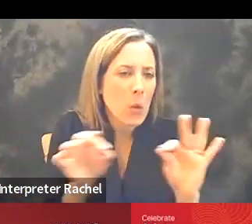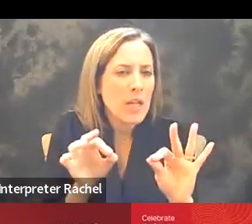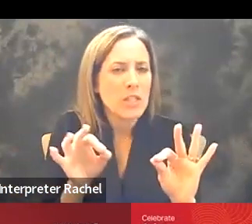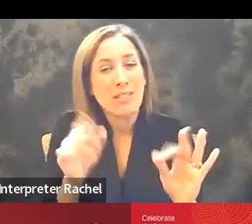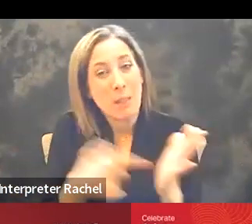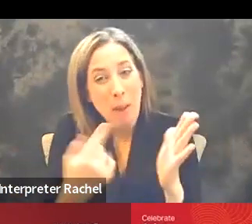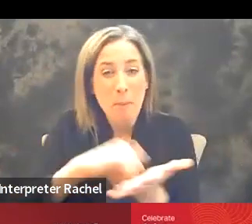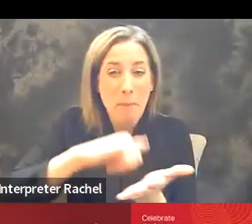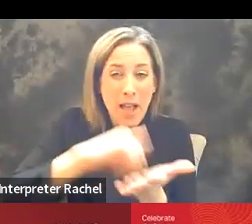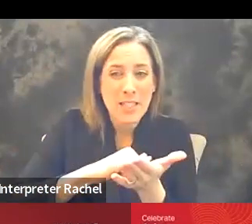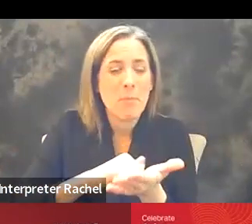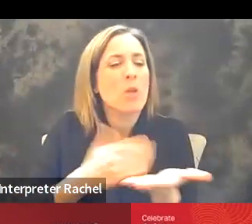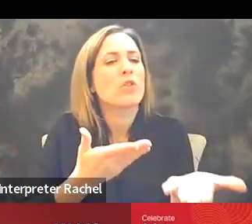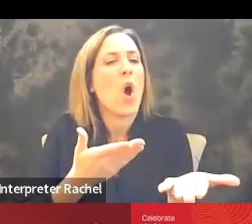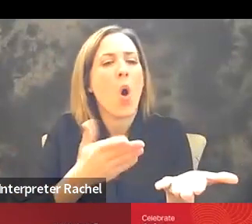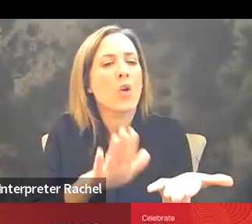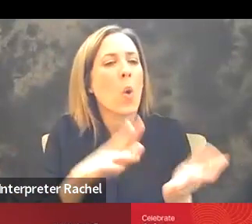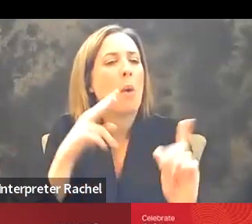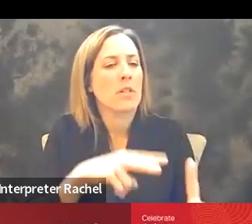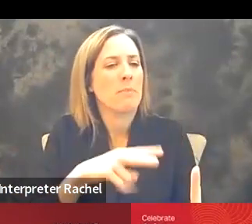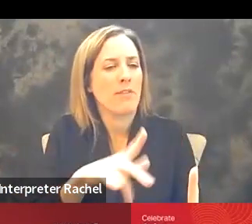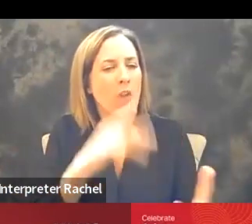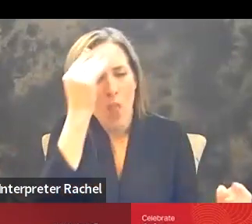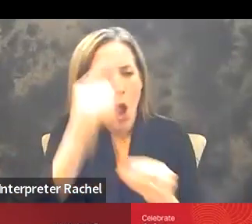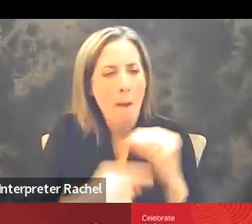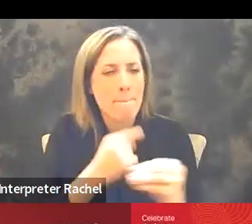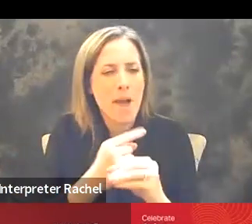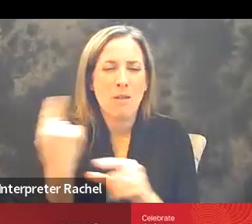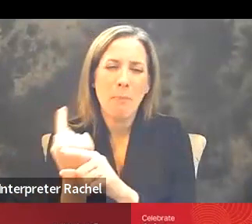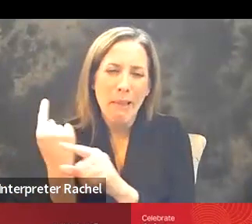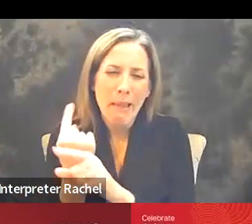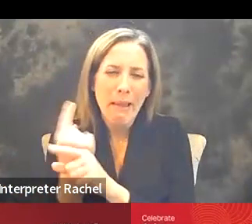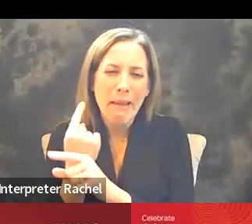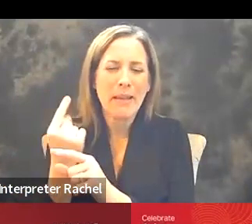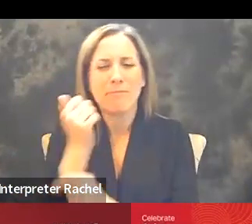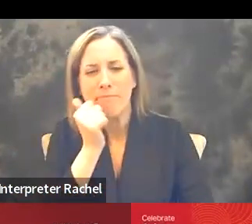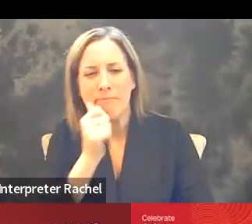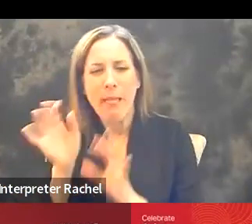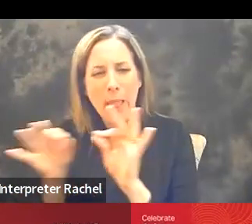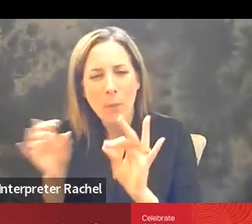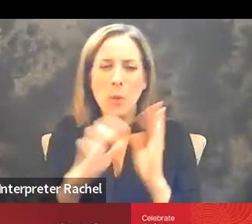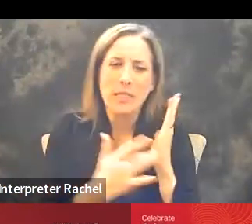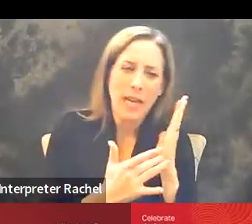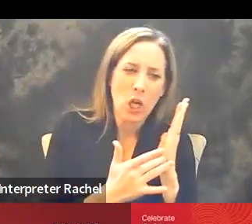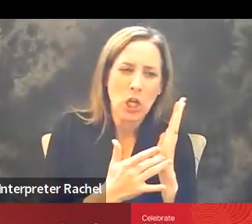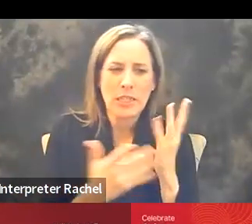into the world of language and kind of give us more thoughts on plain language, technical language, and where do we